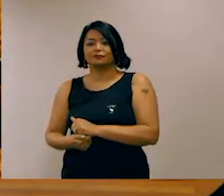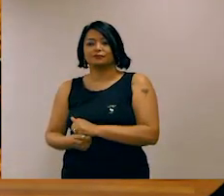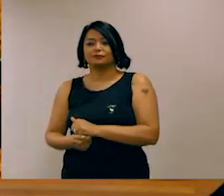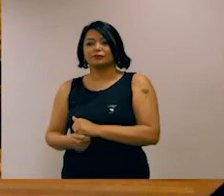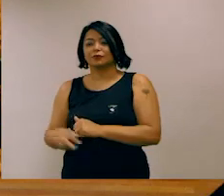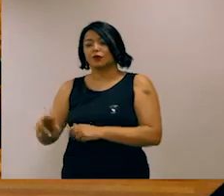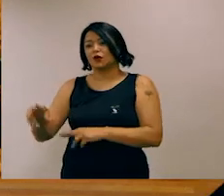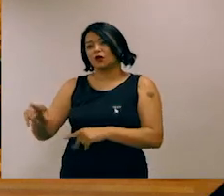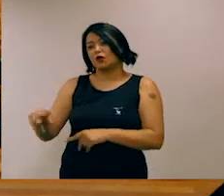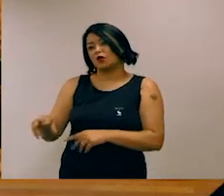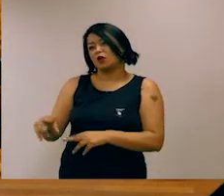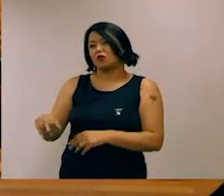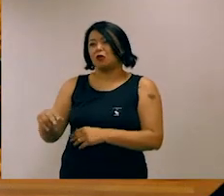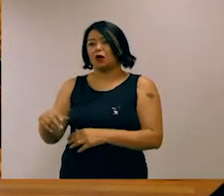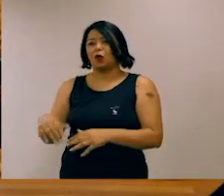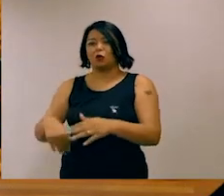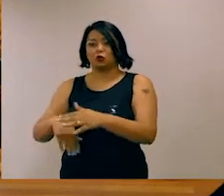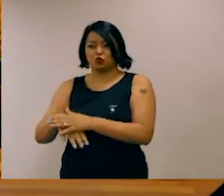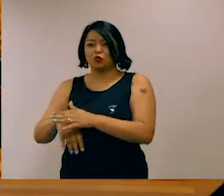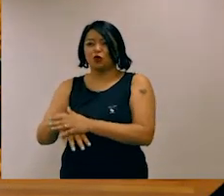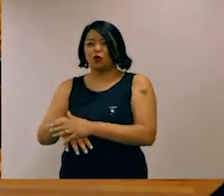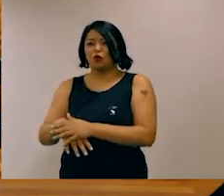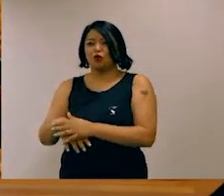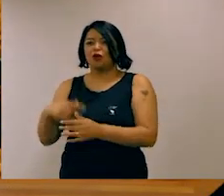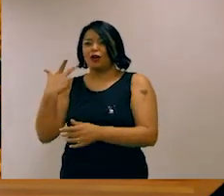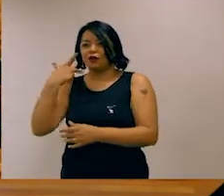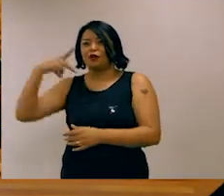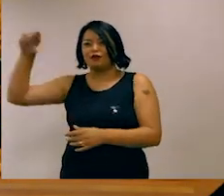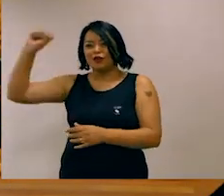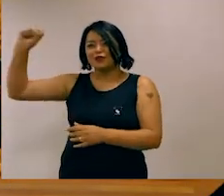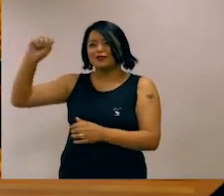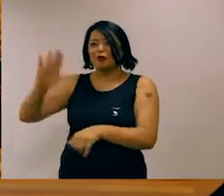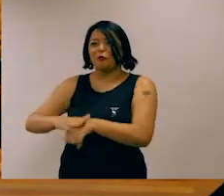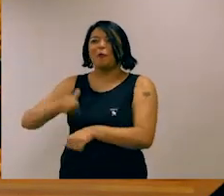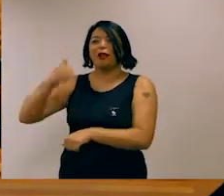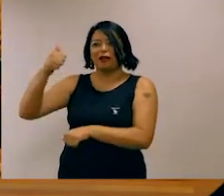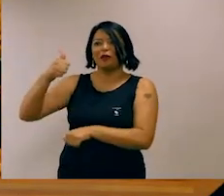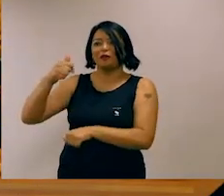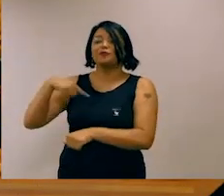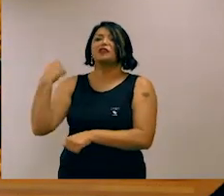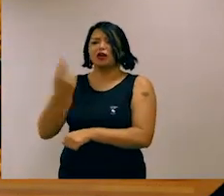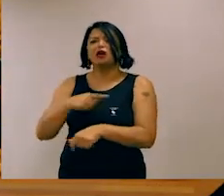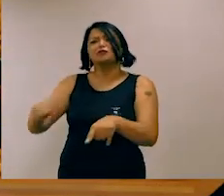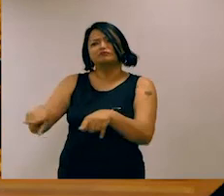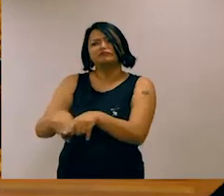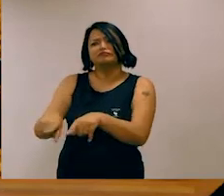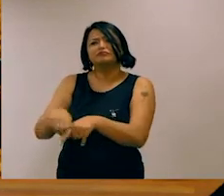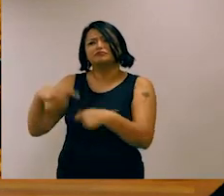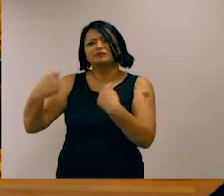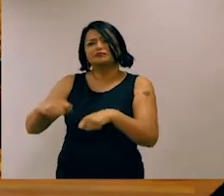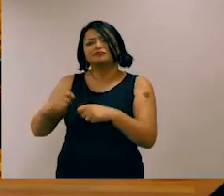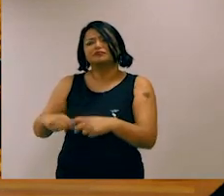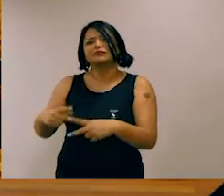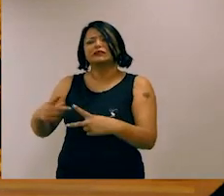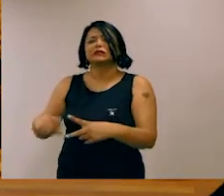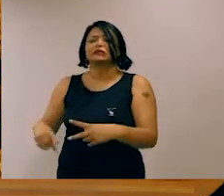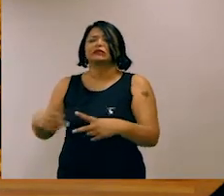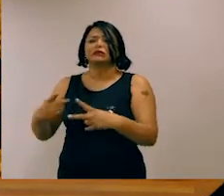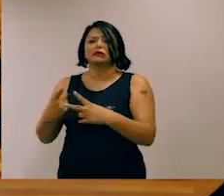the mechanism and use things like causal analysis, network analysis, structural equation modeling, things like